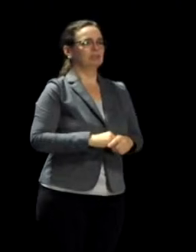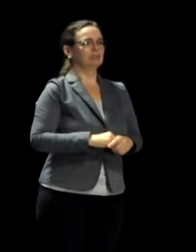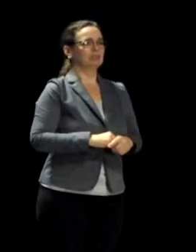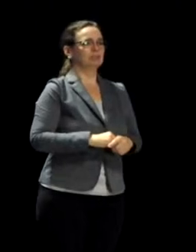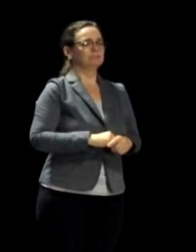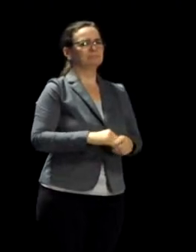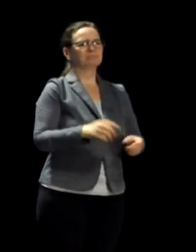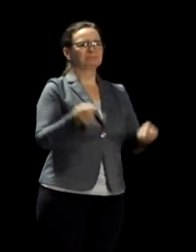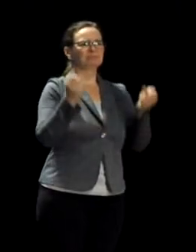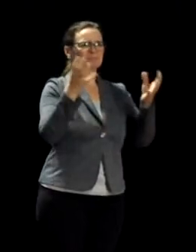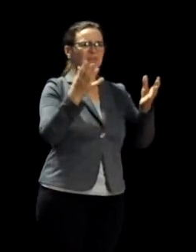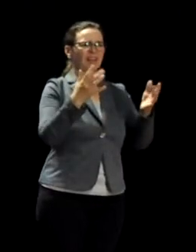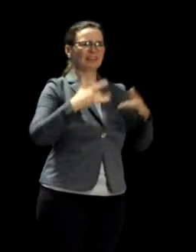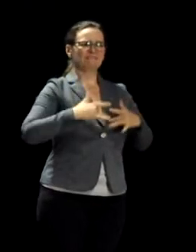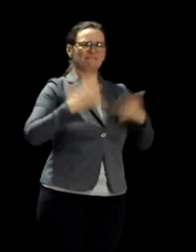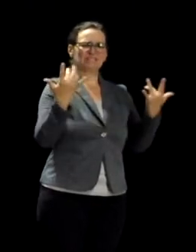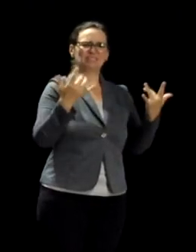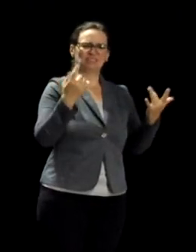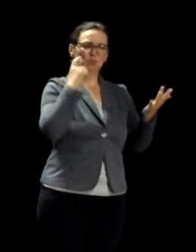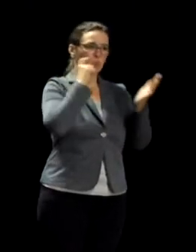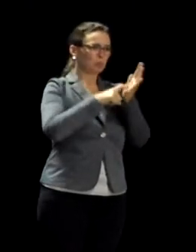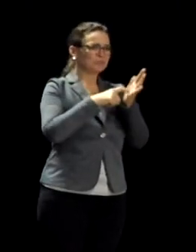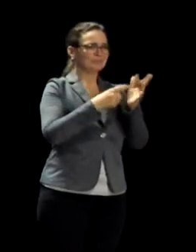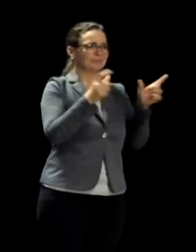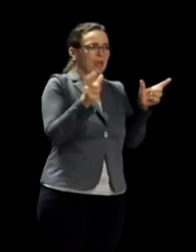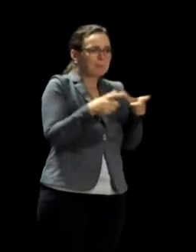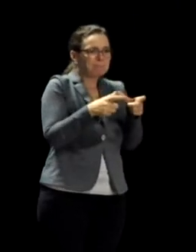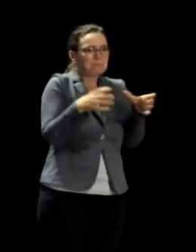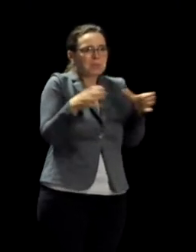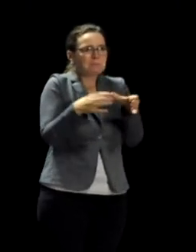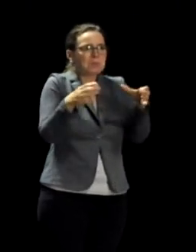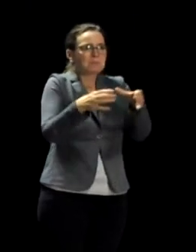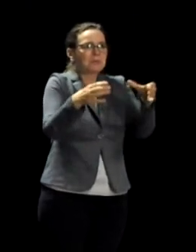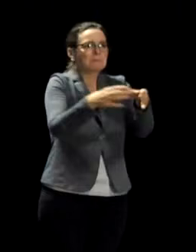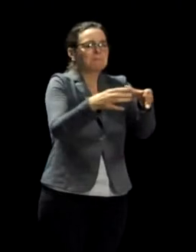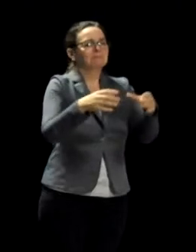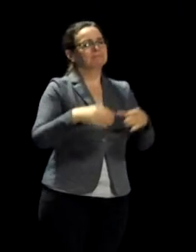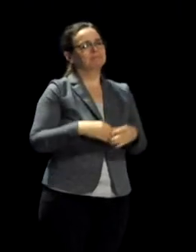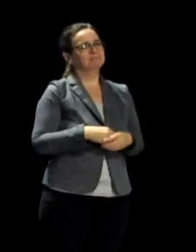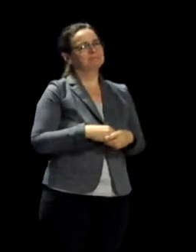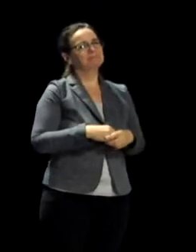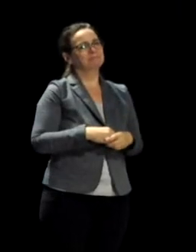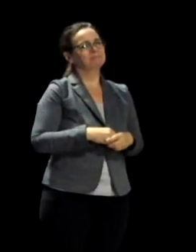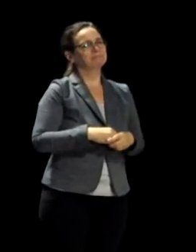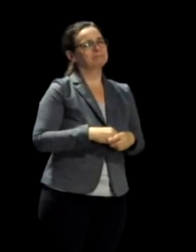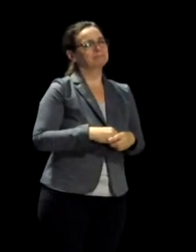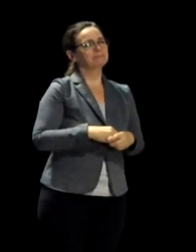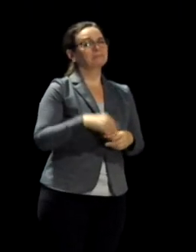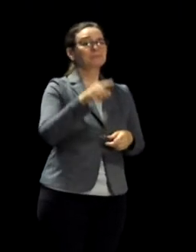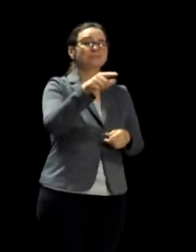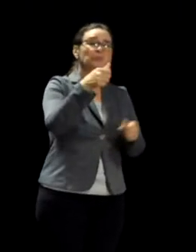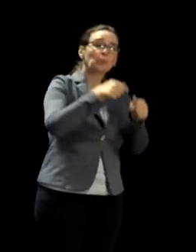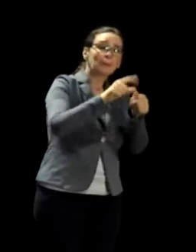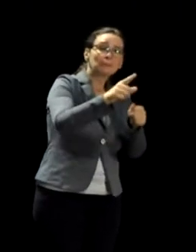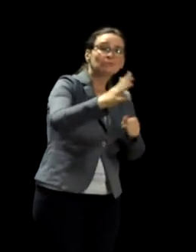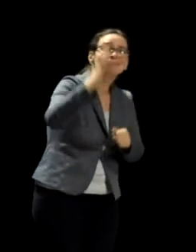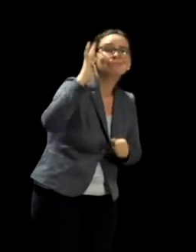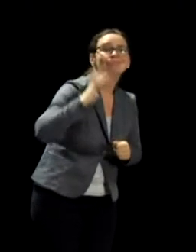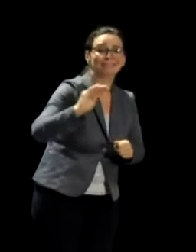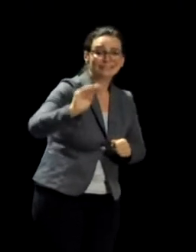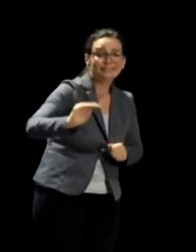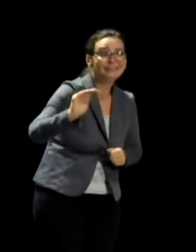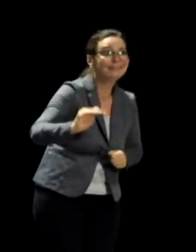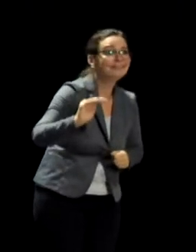were yeah, kind of 2 small ones, 1 larger one. So think about it. Remember, Andrew, you were in high school. you're hopping around. I know you were.